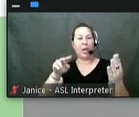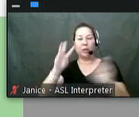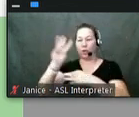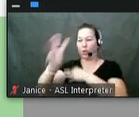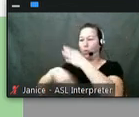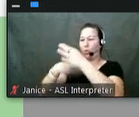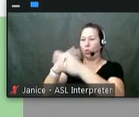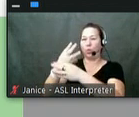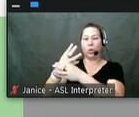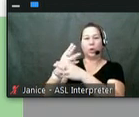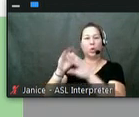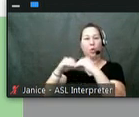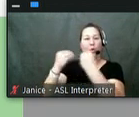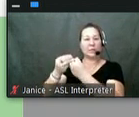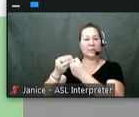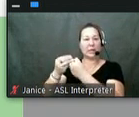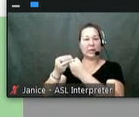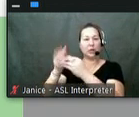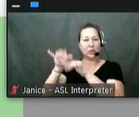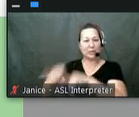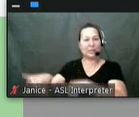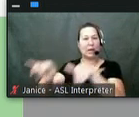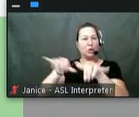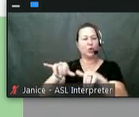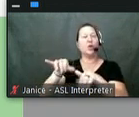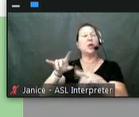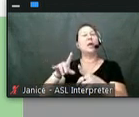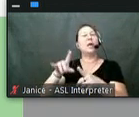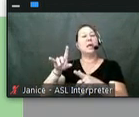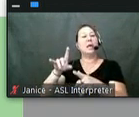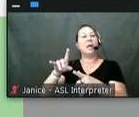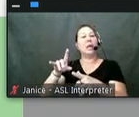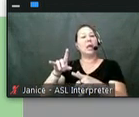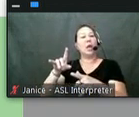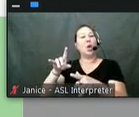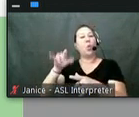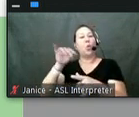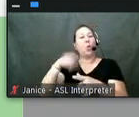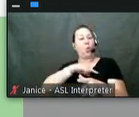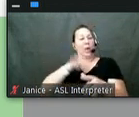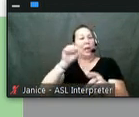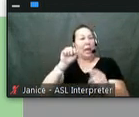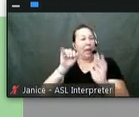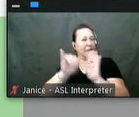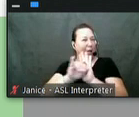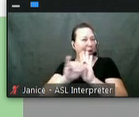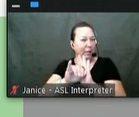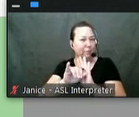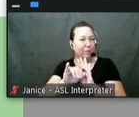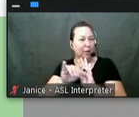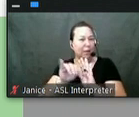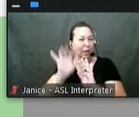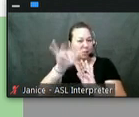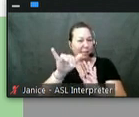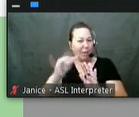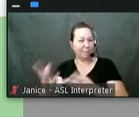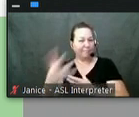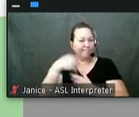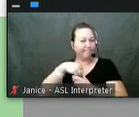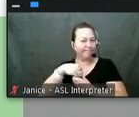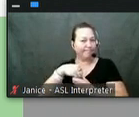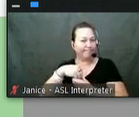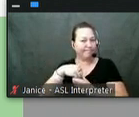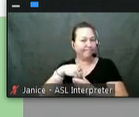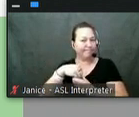I, in our roadmap to recovery for schools, identified that we would consider this standard if we had